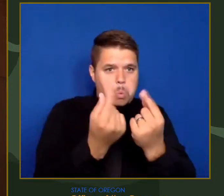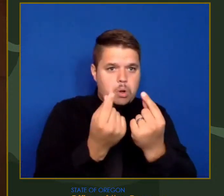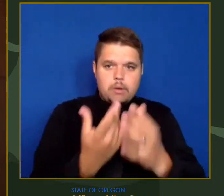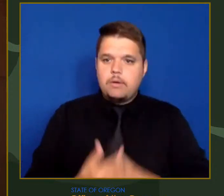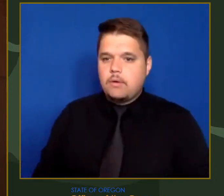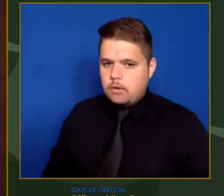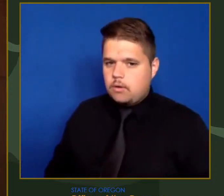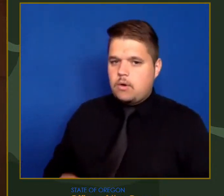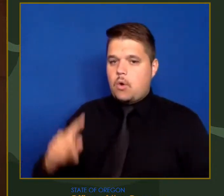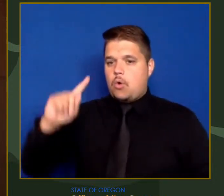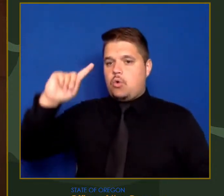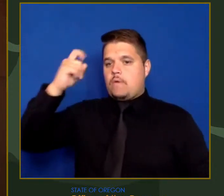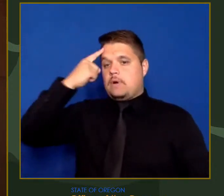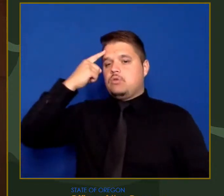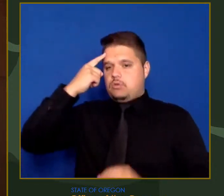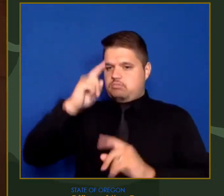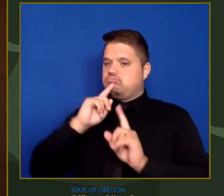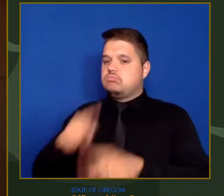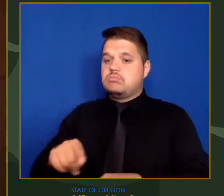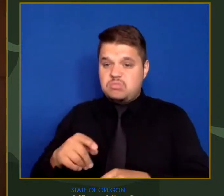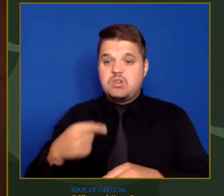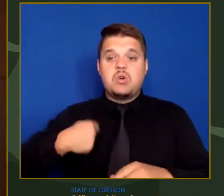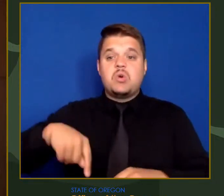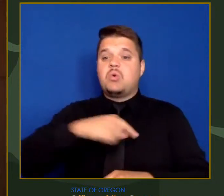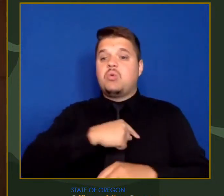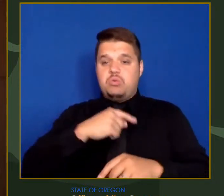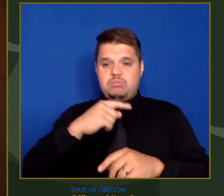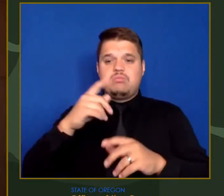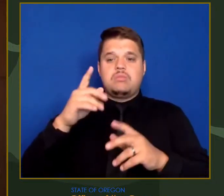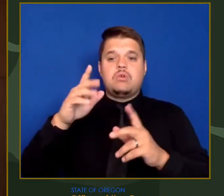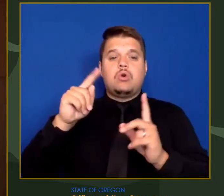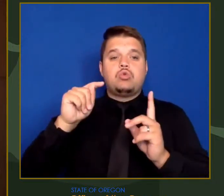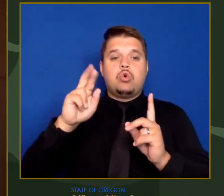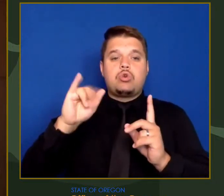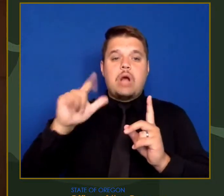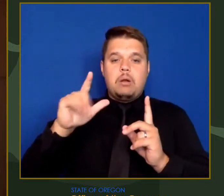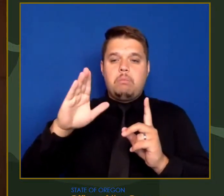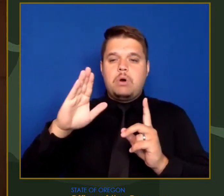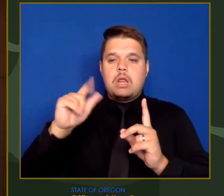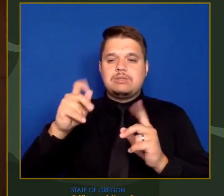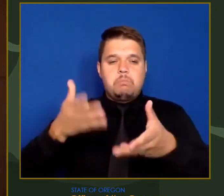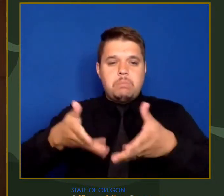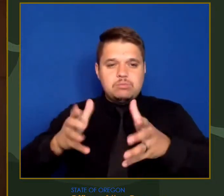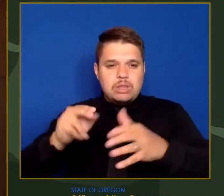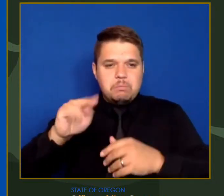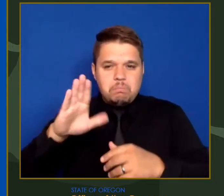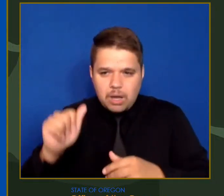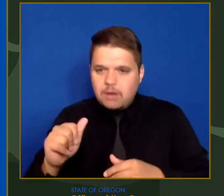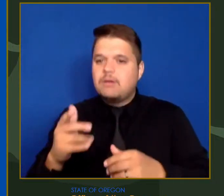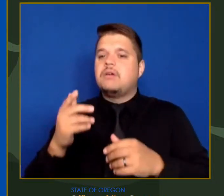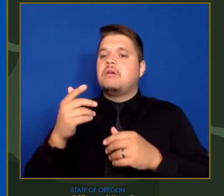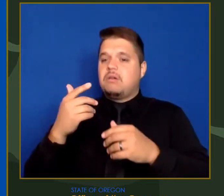our trailblazers. Director Allen, can you speak specifically to restaurants?